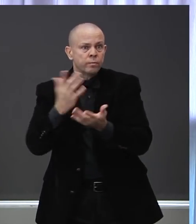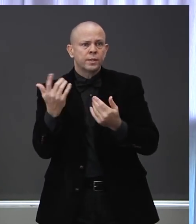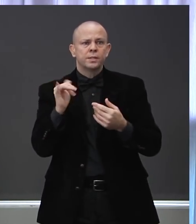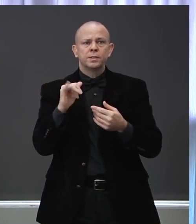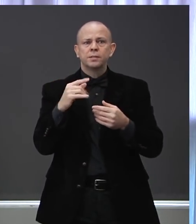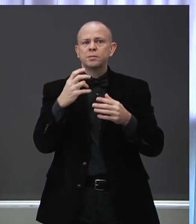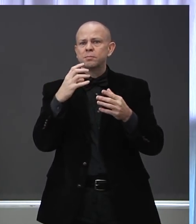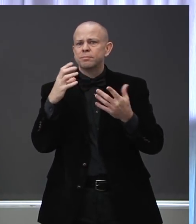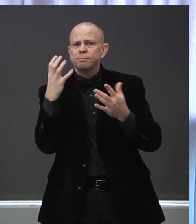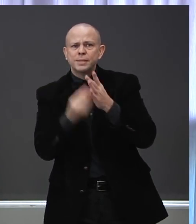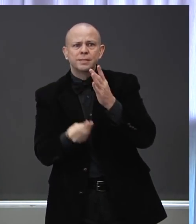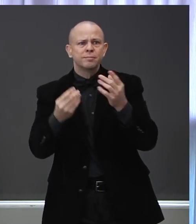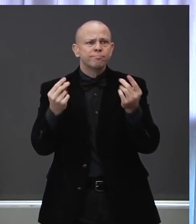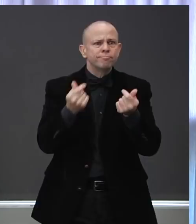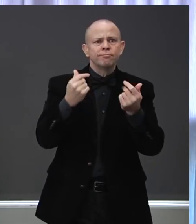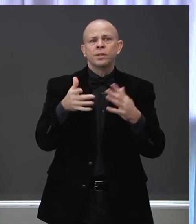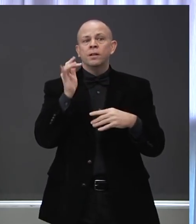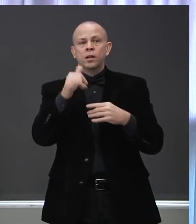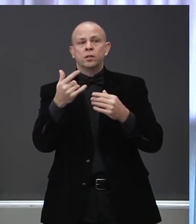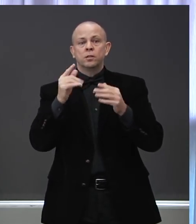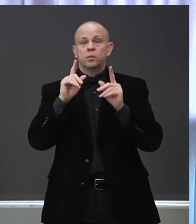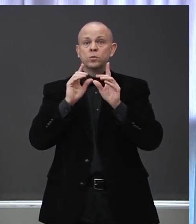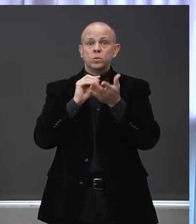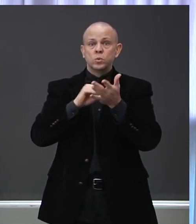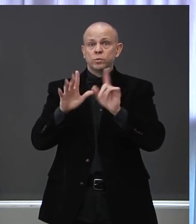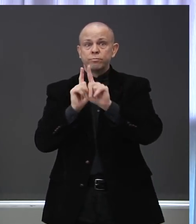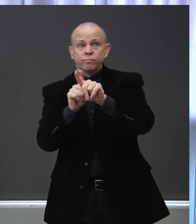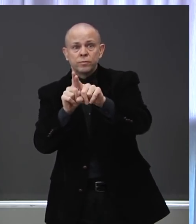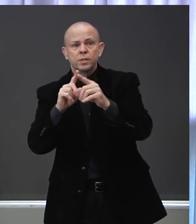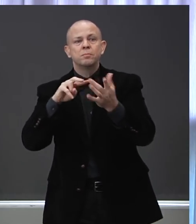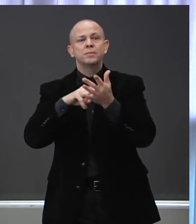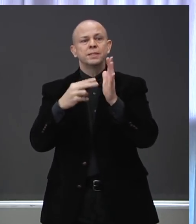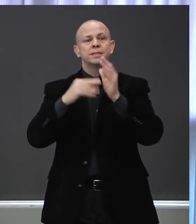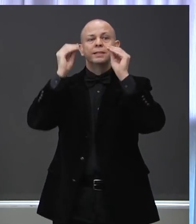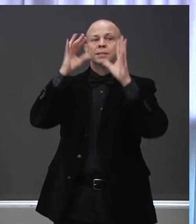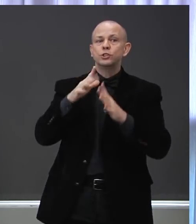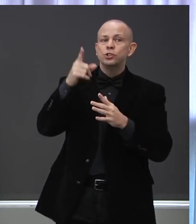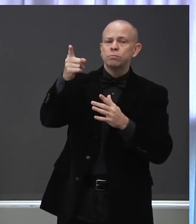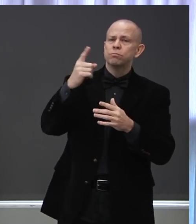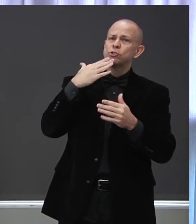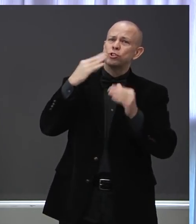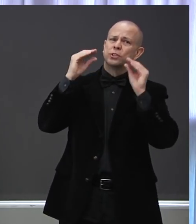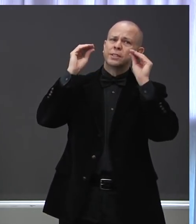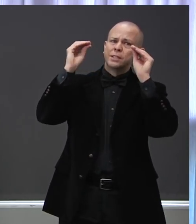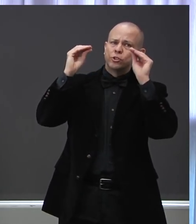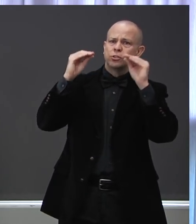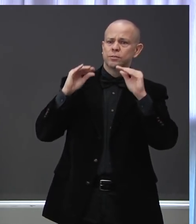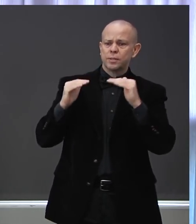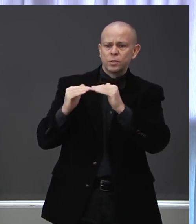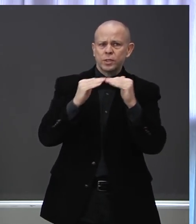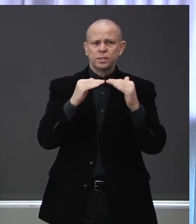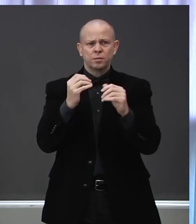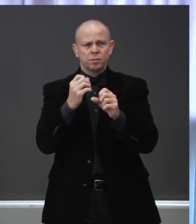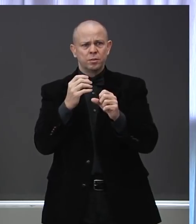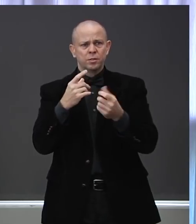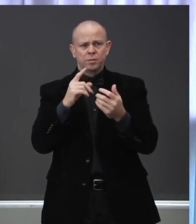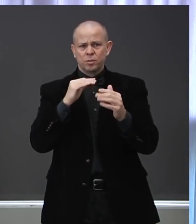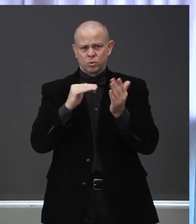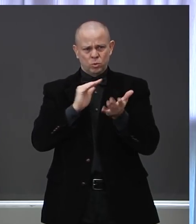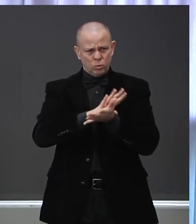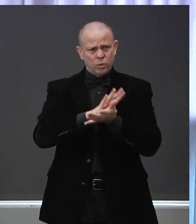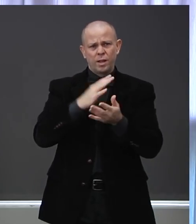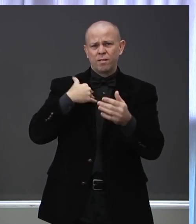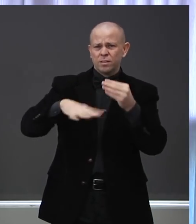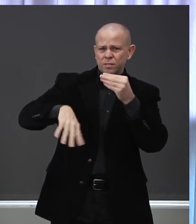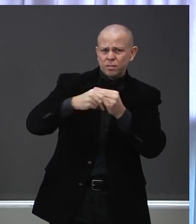our children and families with more than access to an equitable education. Schools are the center of many services for our students